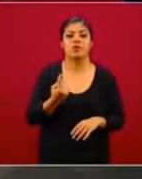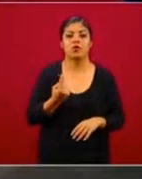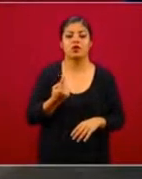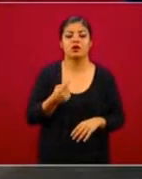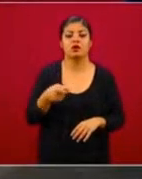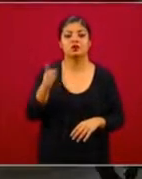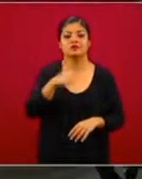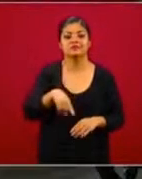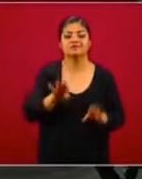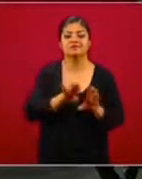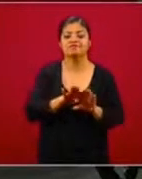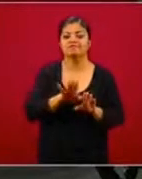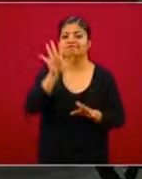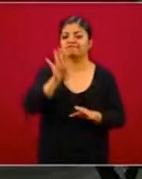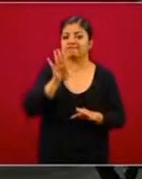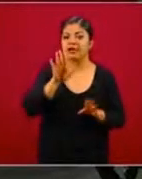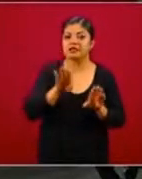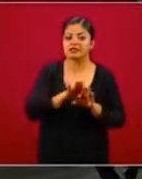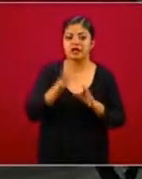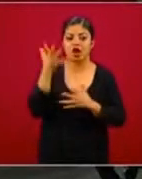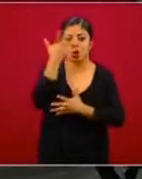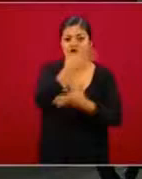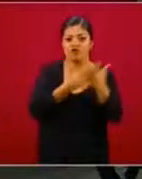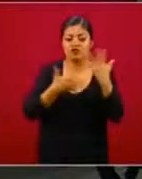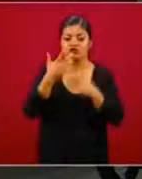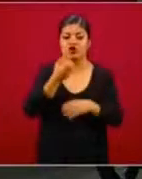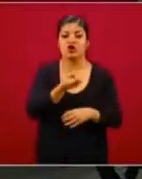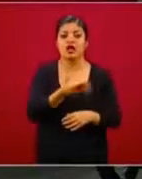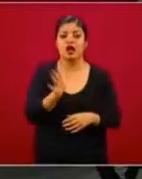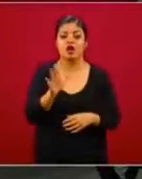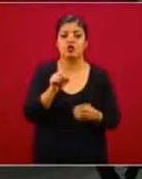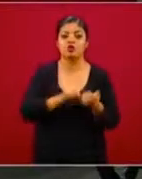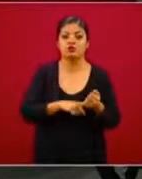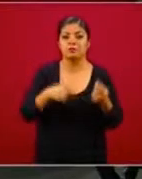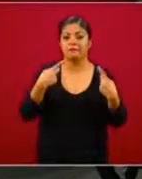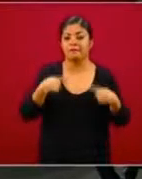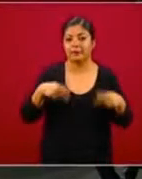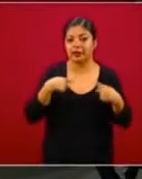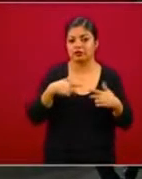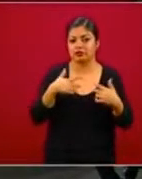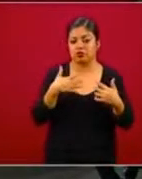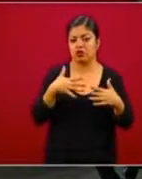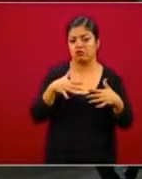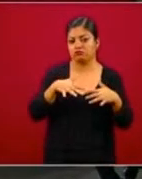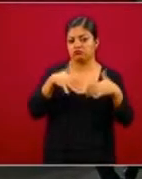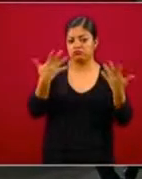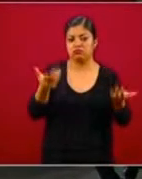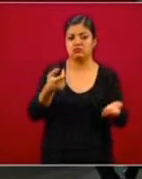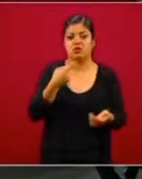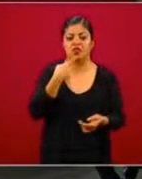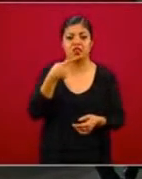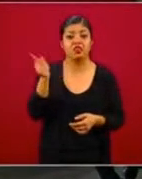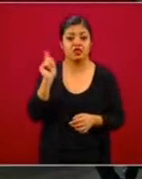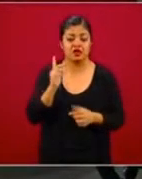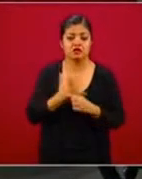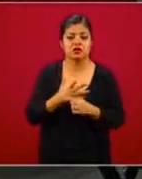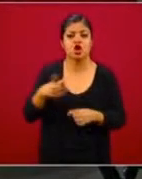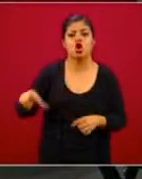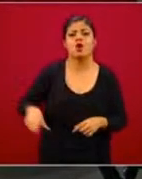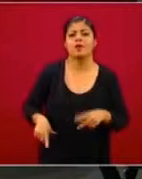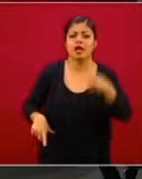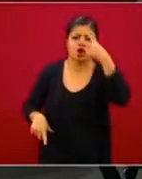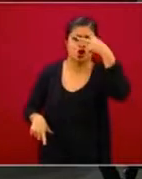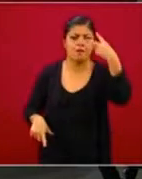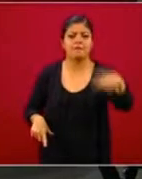this opportunity to clarify something which has been persistent as a misconception or something that el people have been gobierno confused